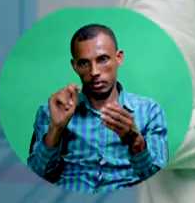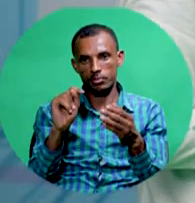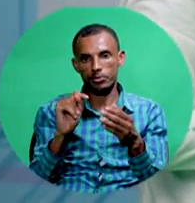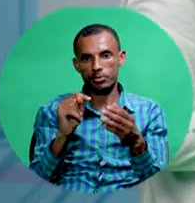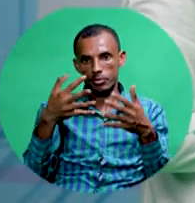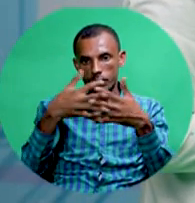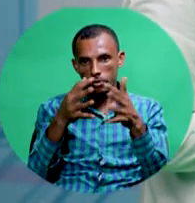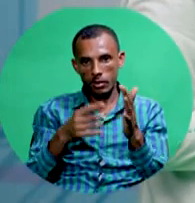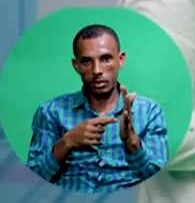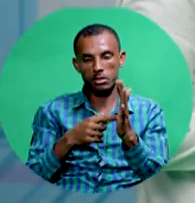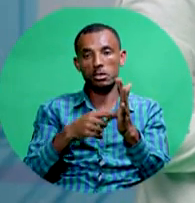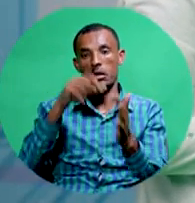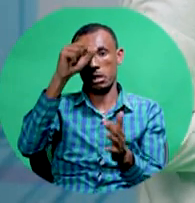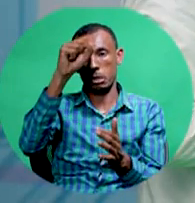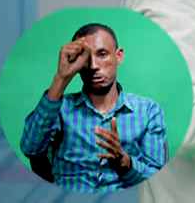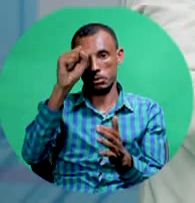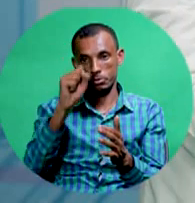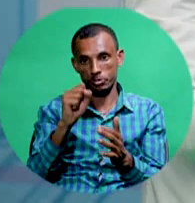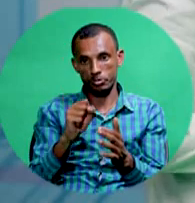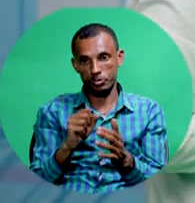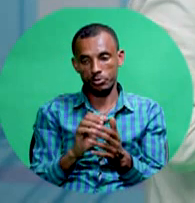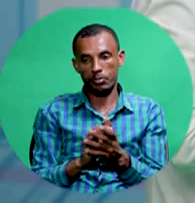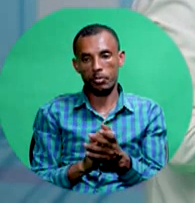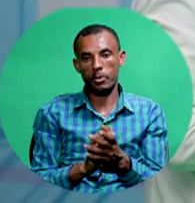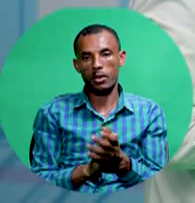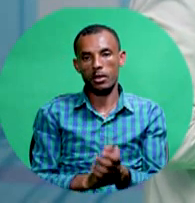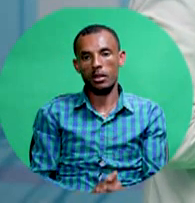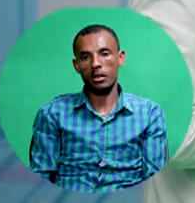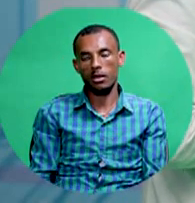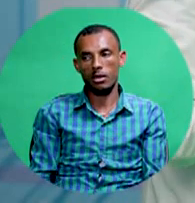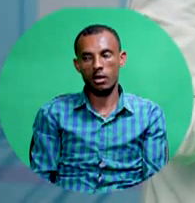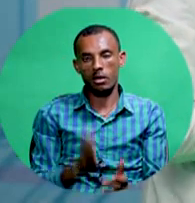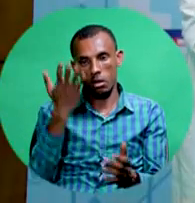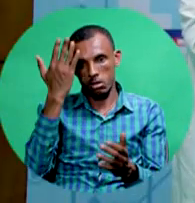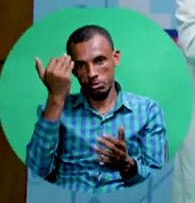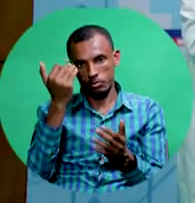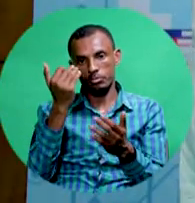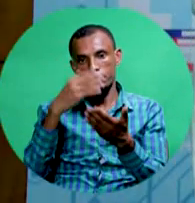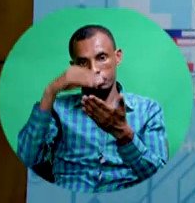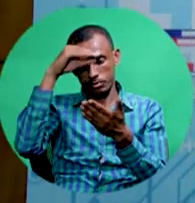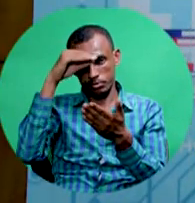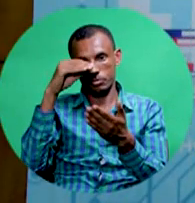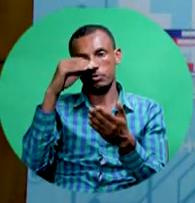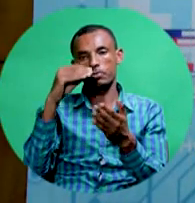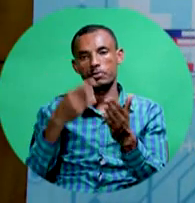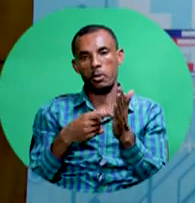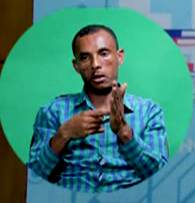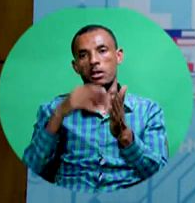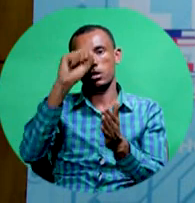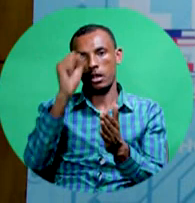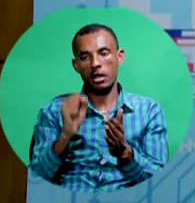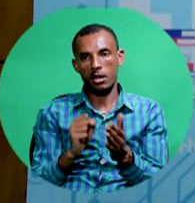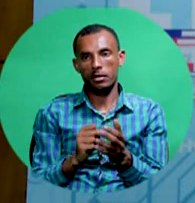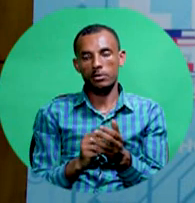We have seen this in last discussion, or in previous discussion. So let's put